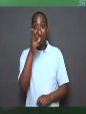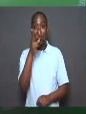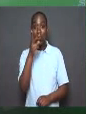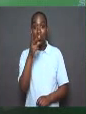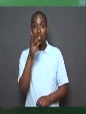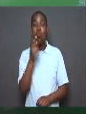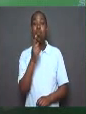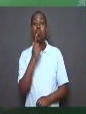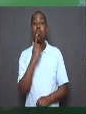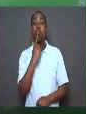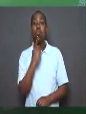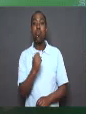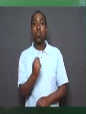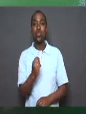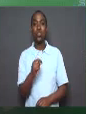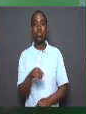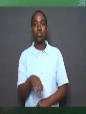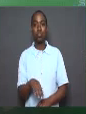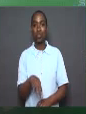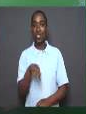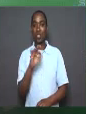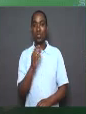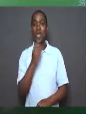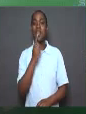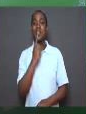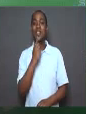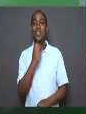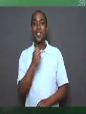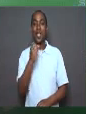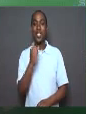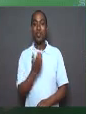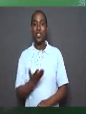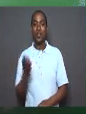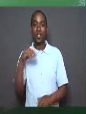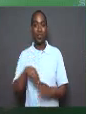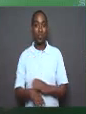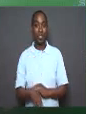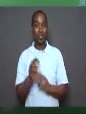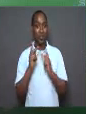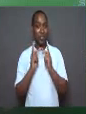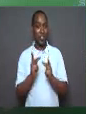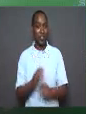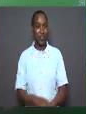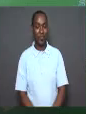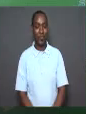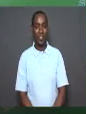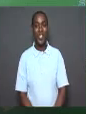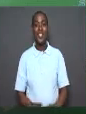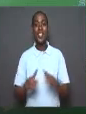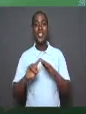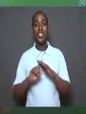of glucose and starch in substances. Let us